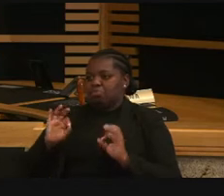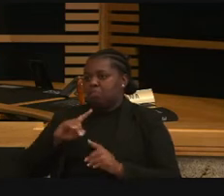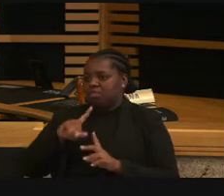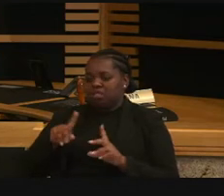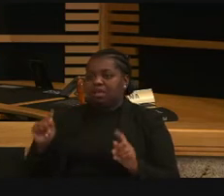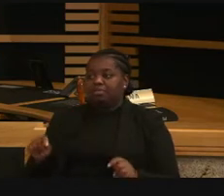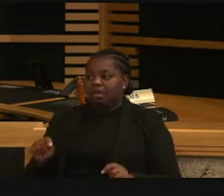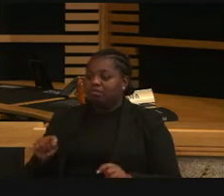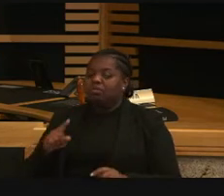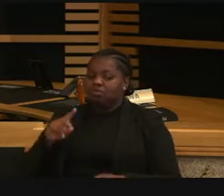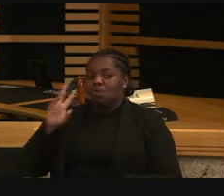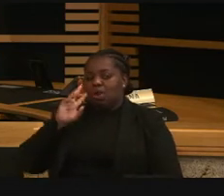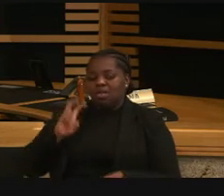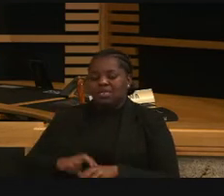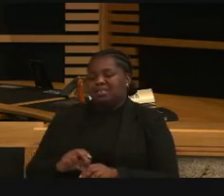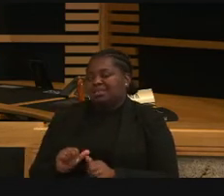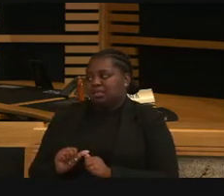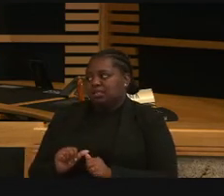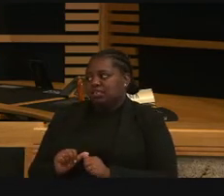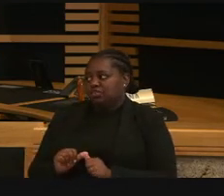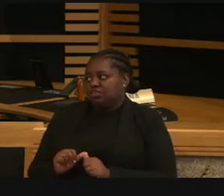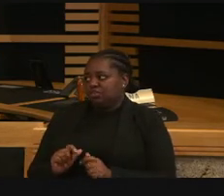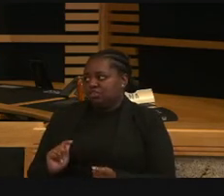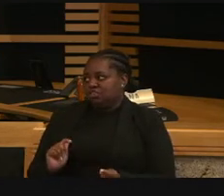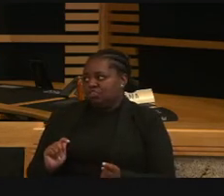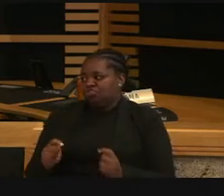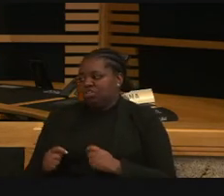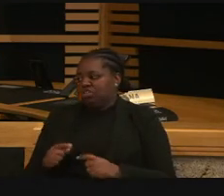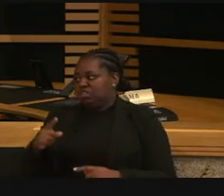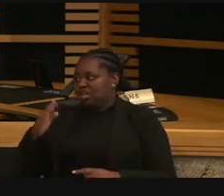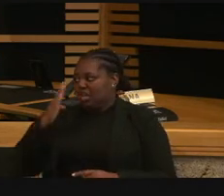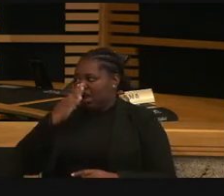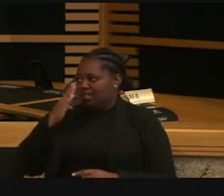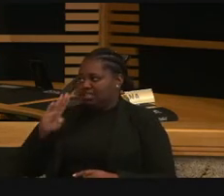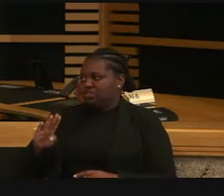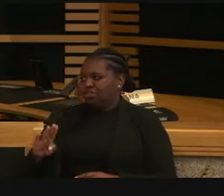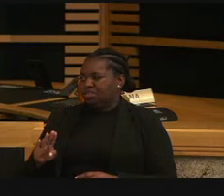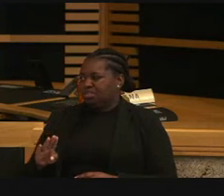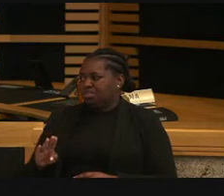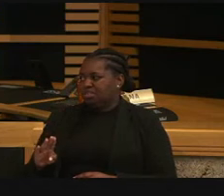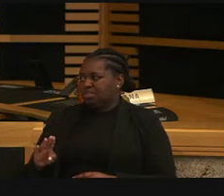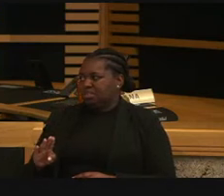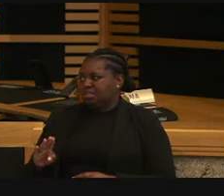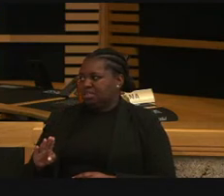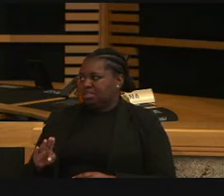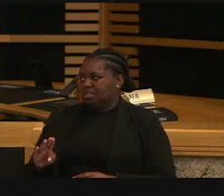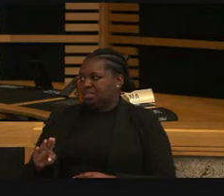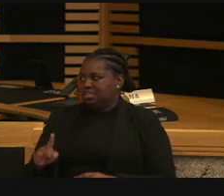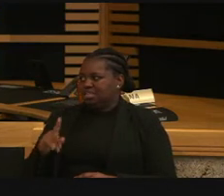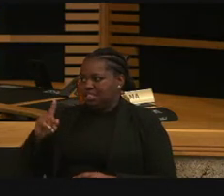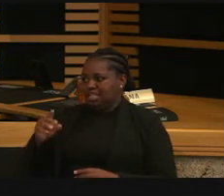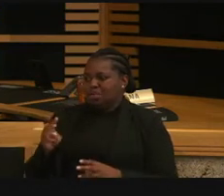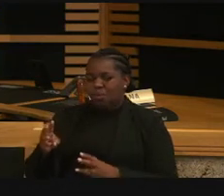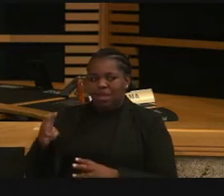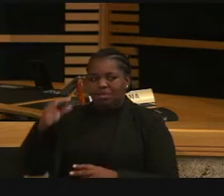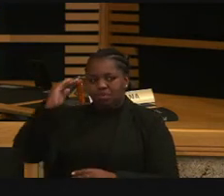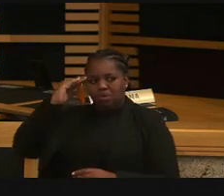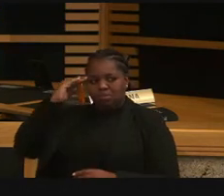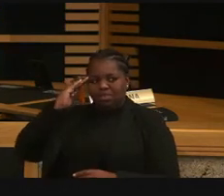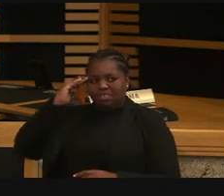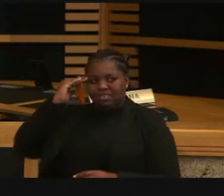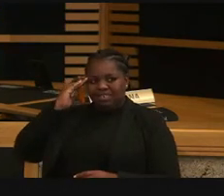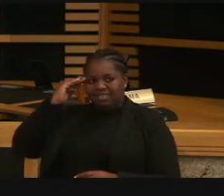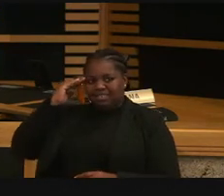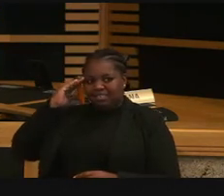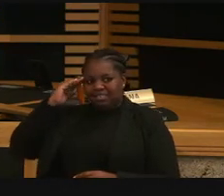you need at least to change this attitude, this grasshopper mentality.